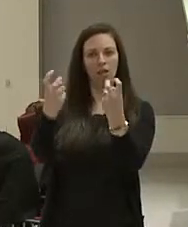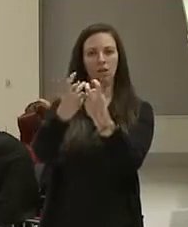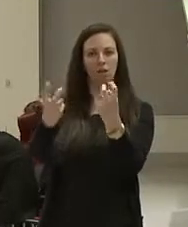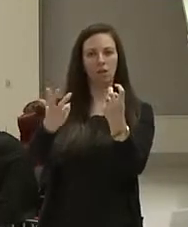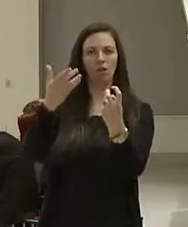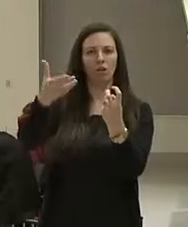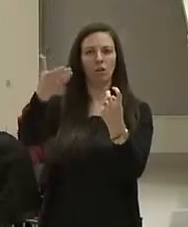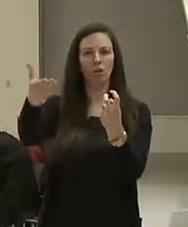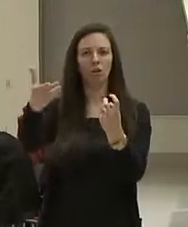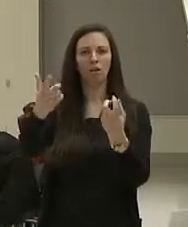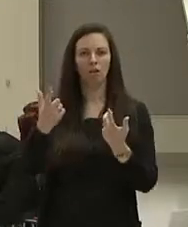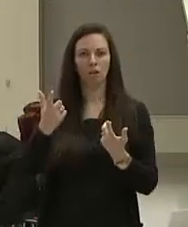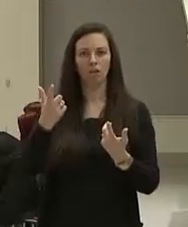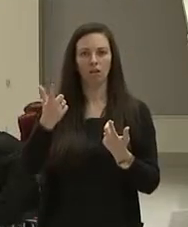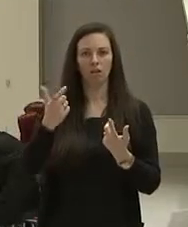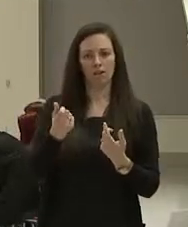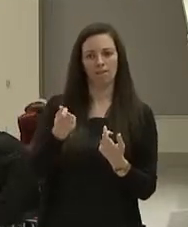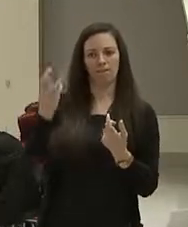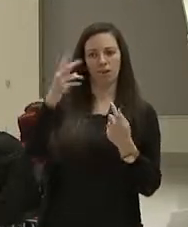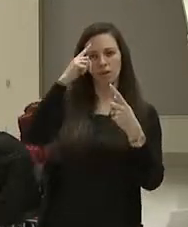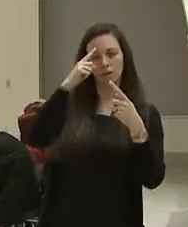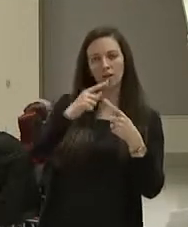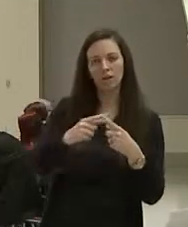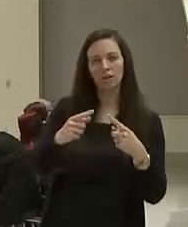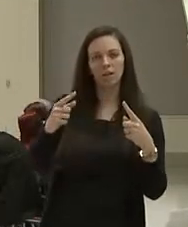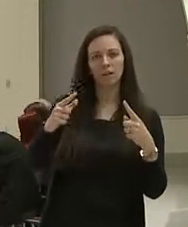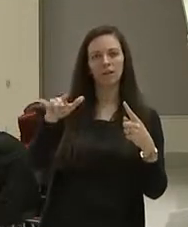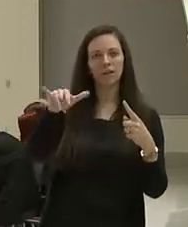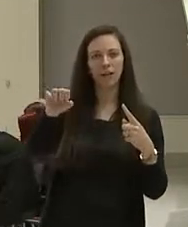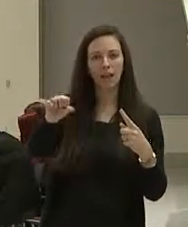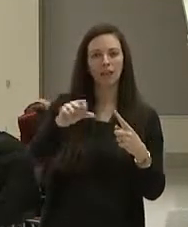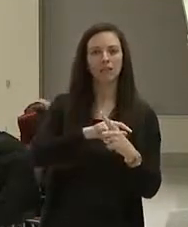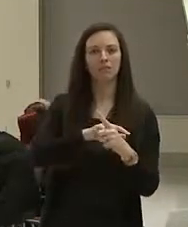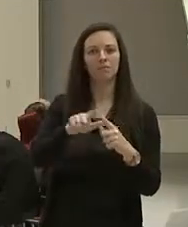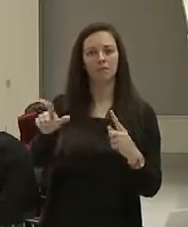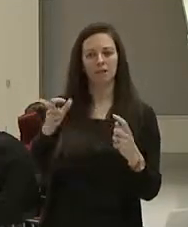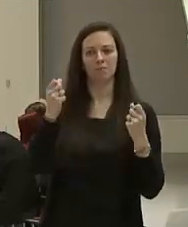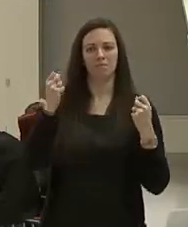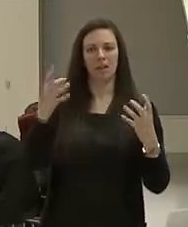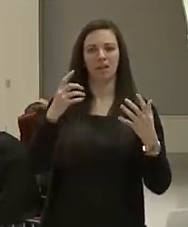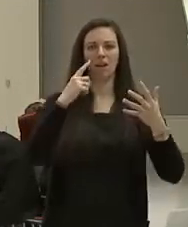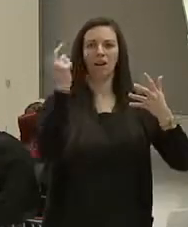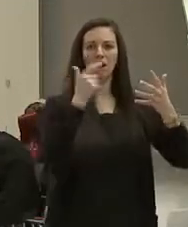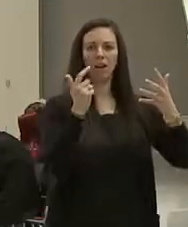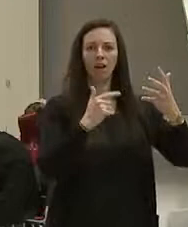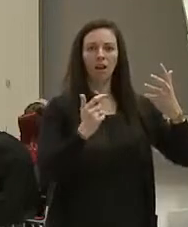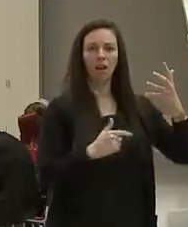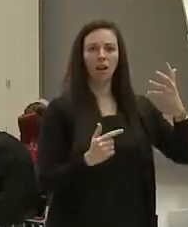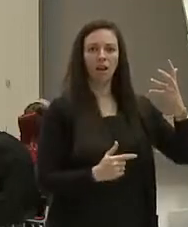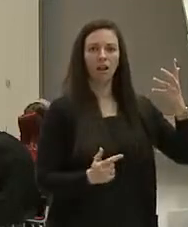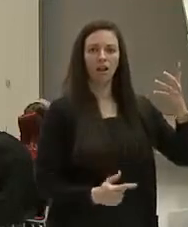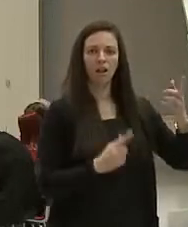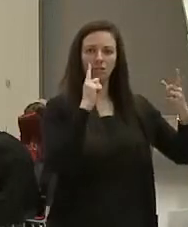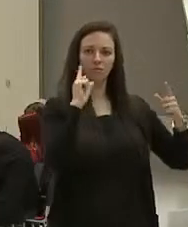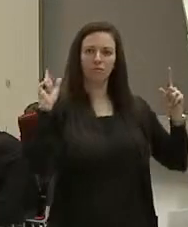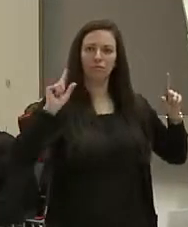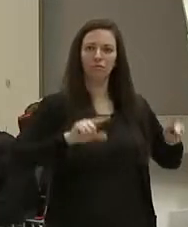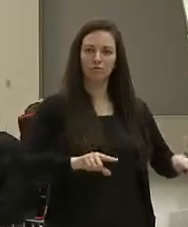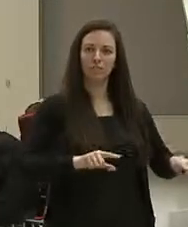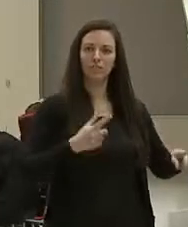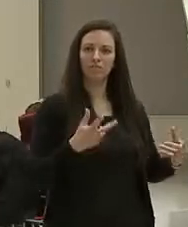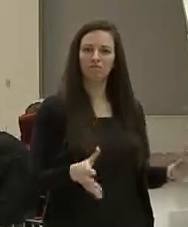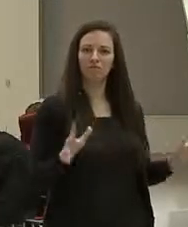were differences, that there was tremendous agreement on so many of them, and that again, is a